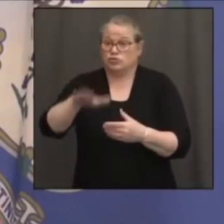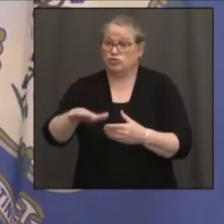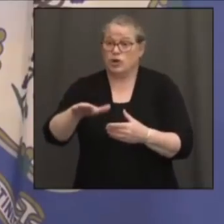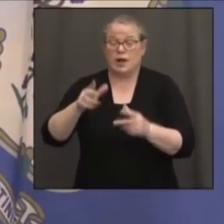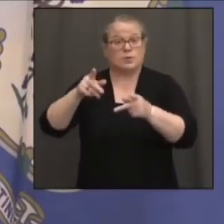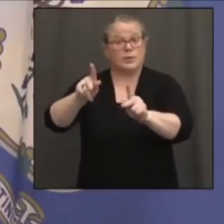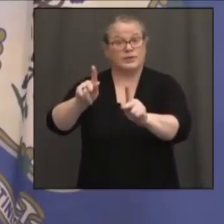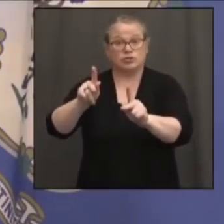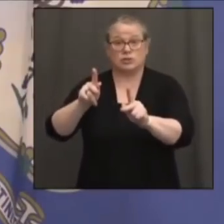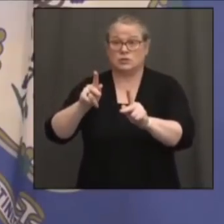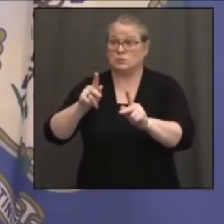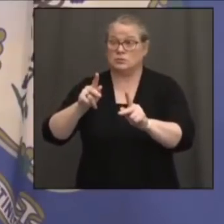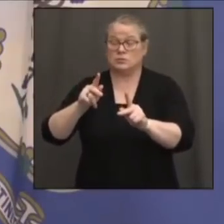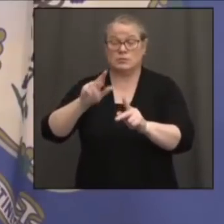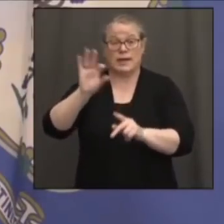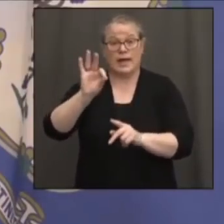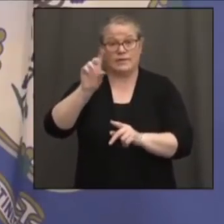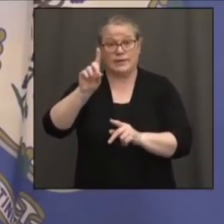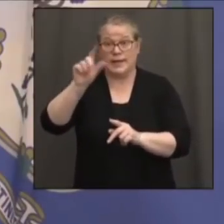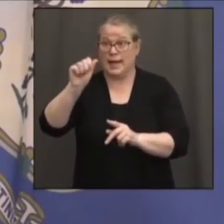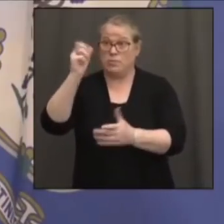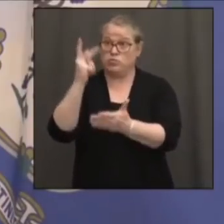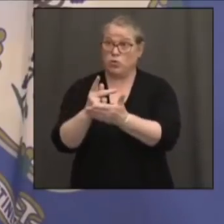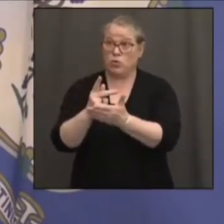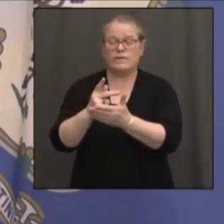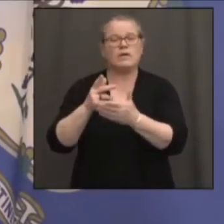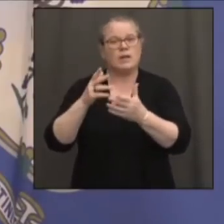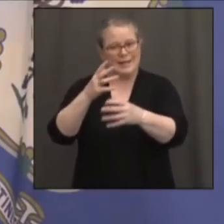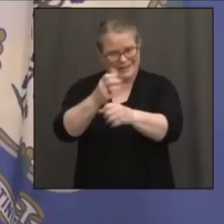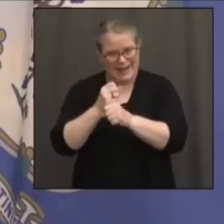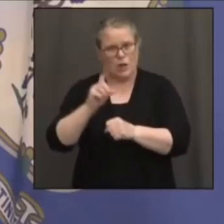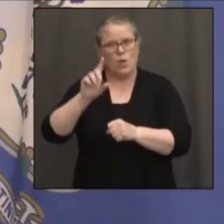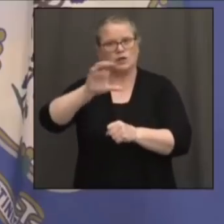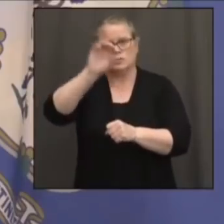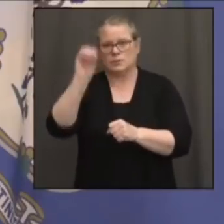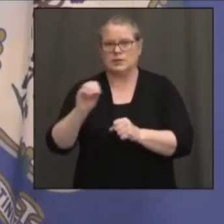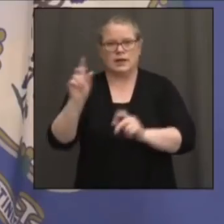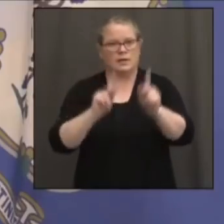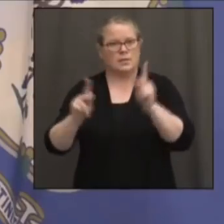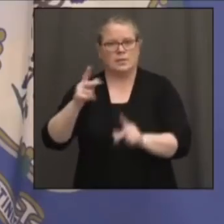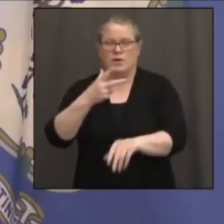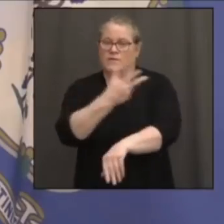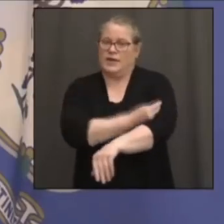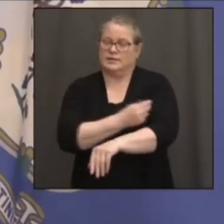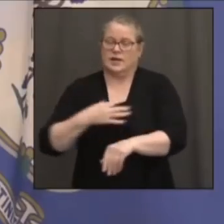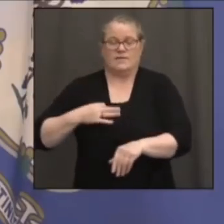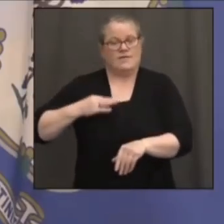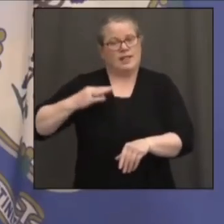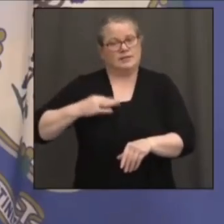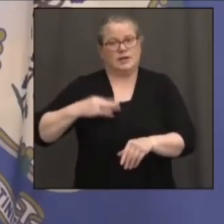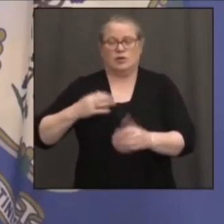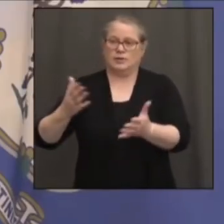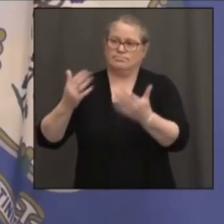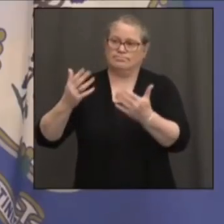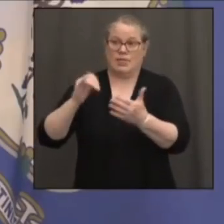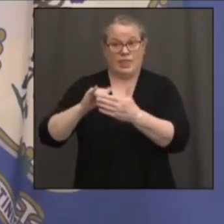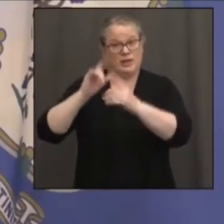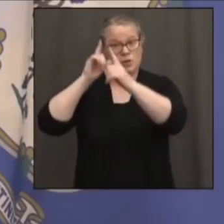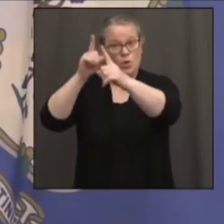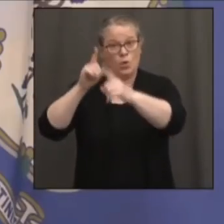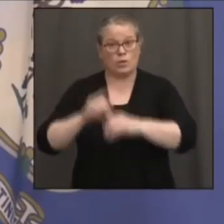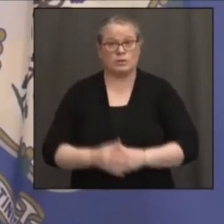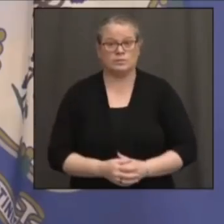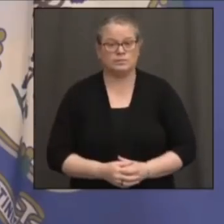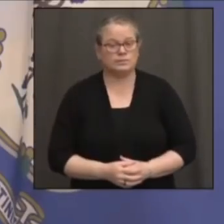when we get that full FDA approval. Let's get 100% of the people vaccinated voluntarily. That's where we want to be. So you're